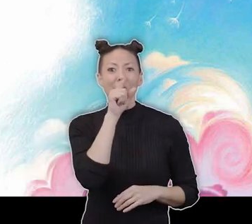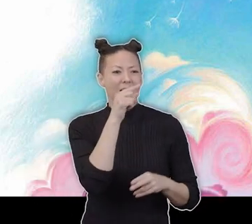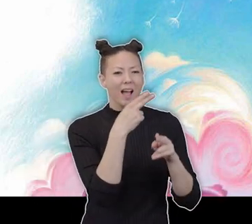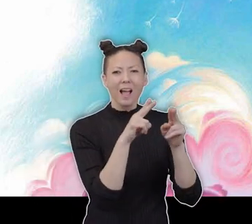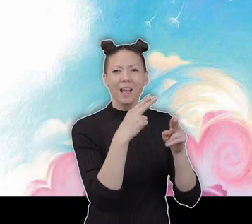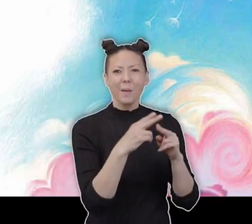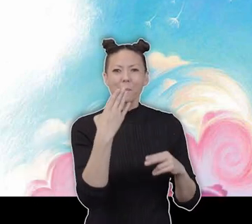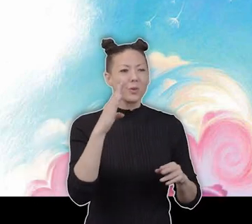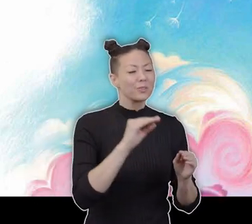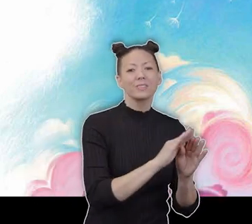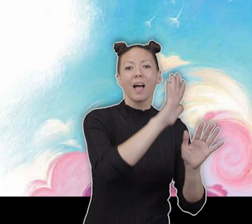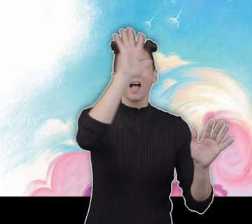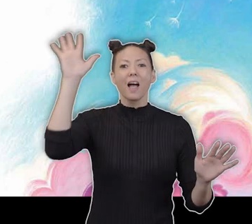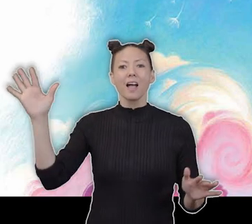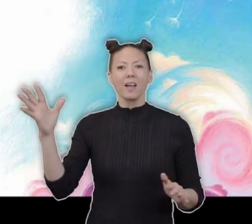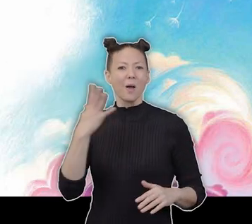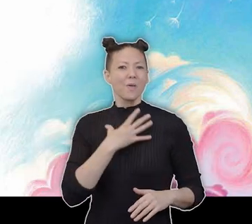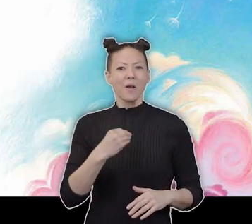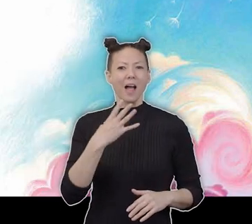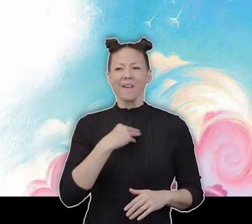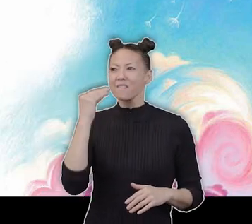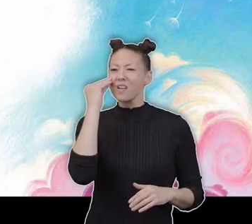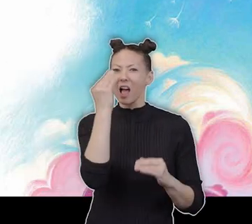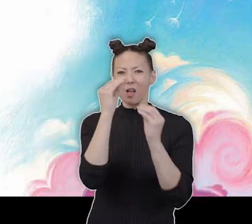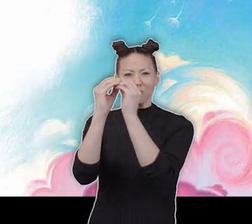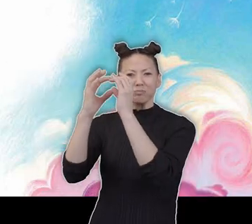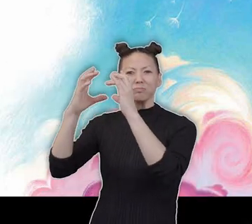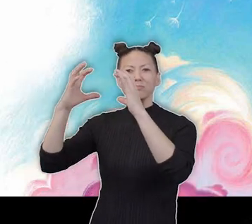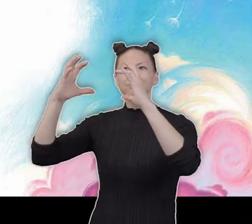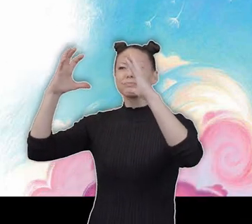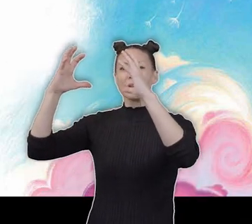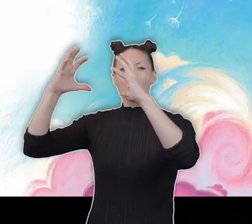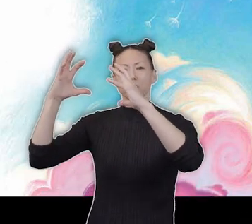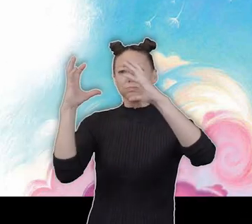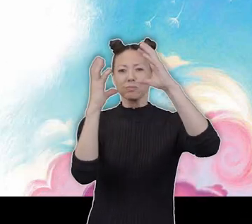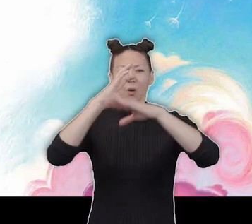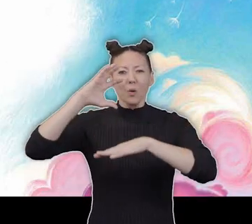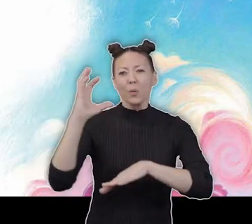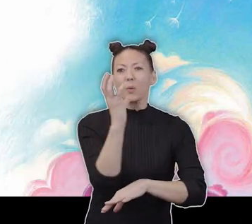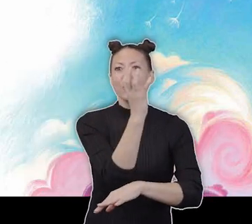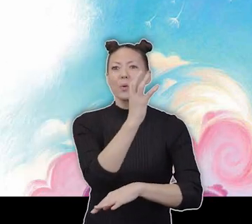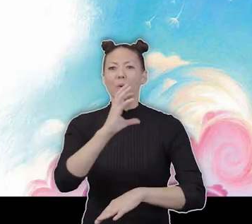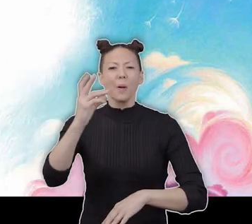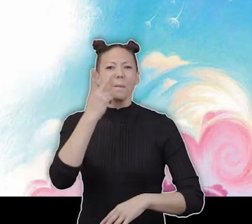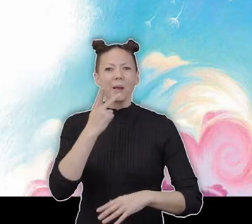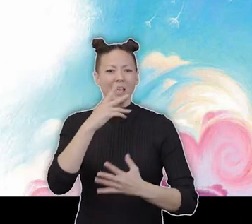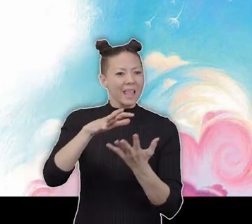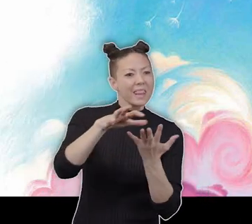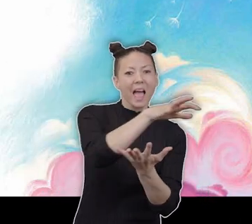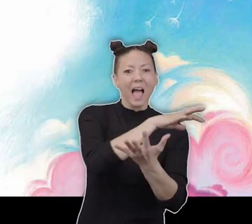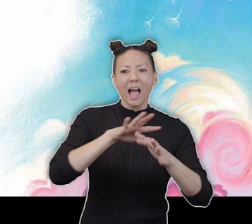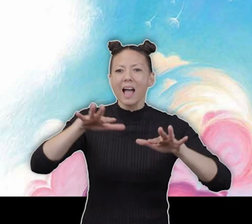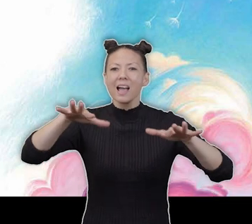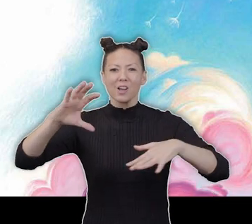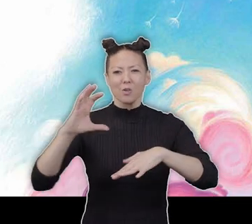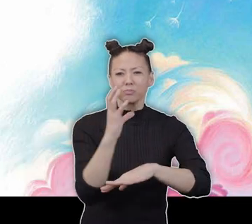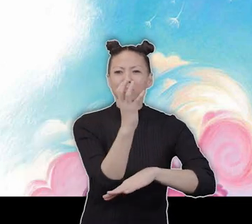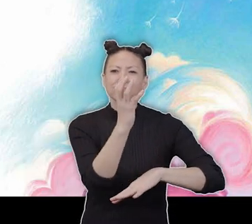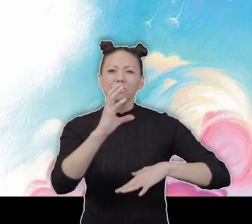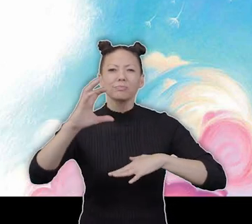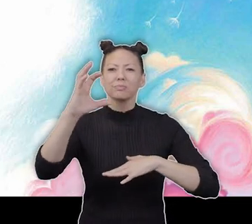In the robin's egg blue sky, a puffy white dandelion that has gone to seed floats above pink